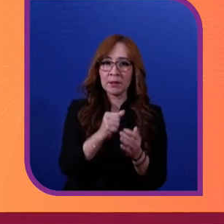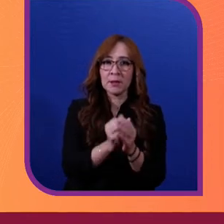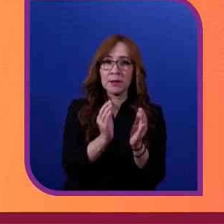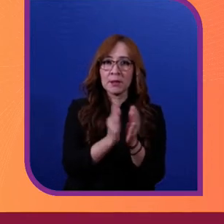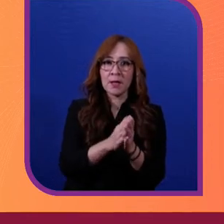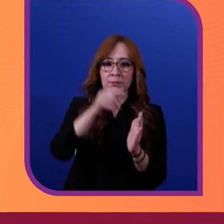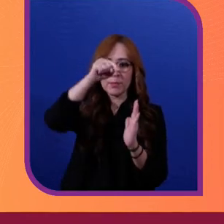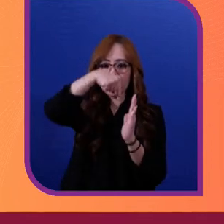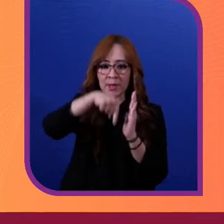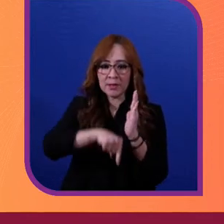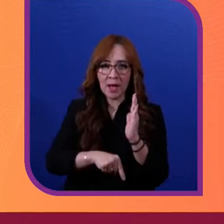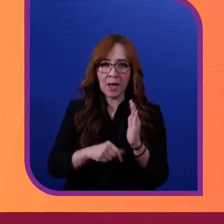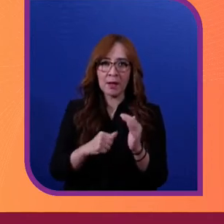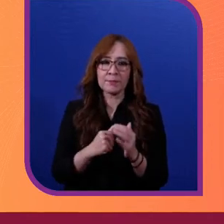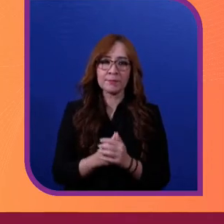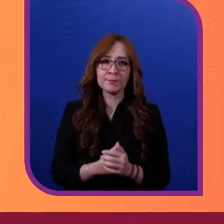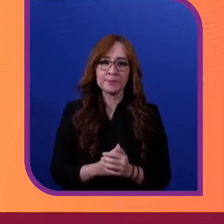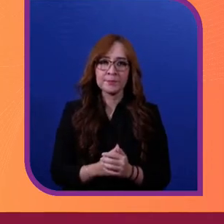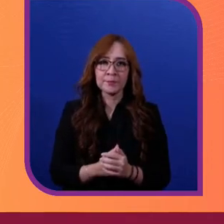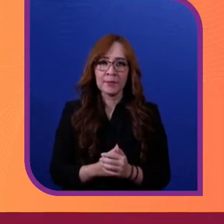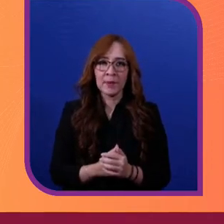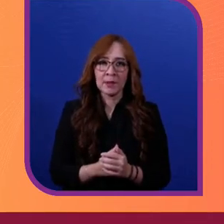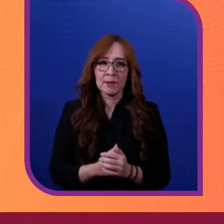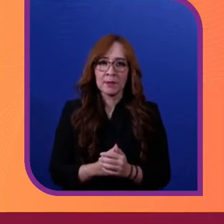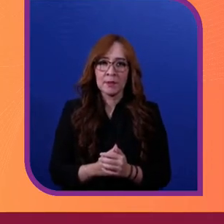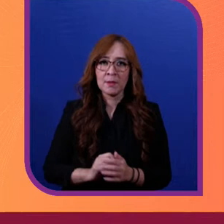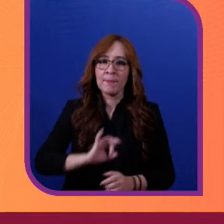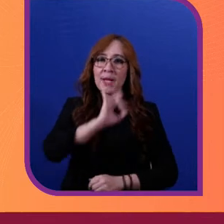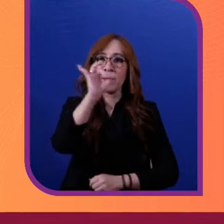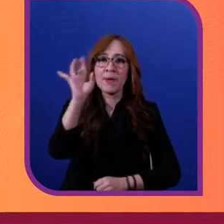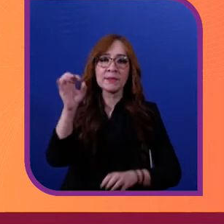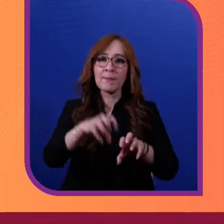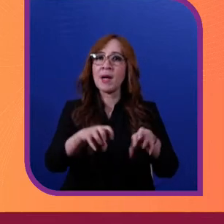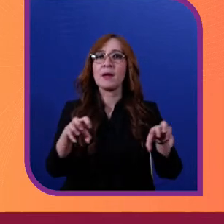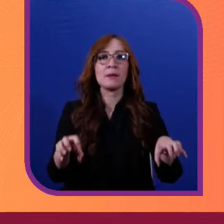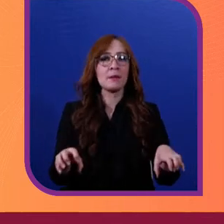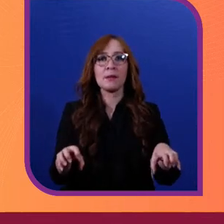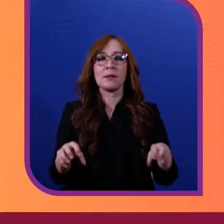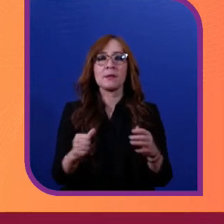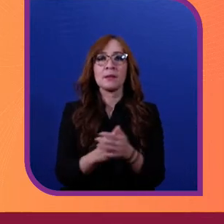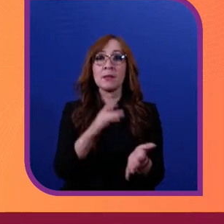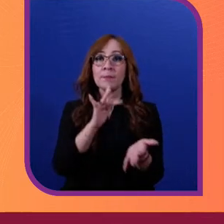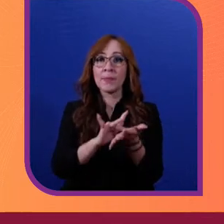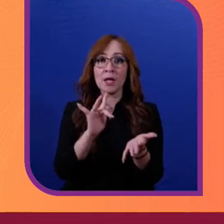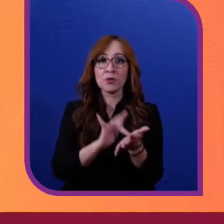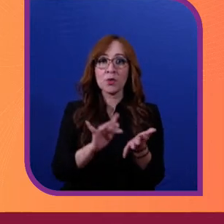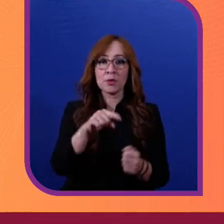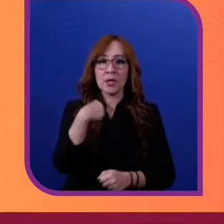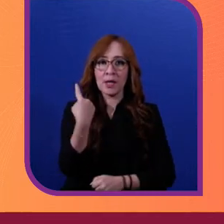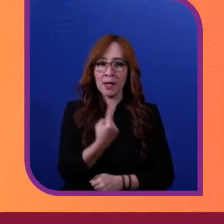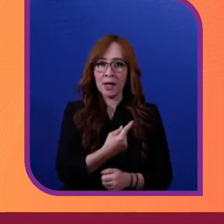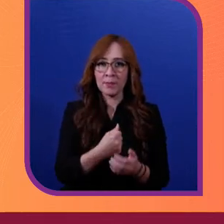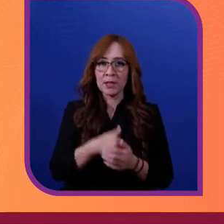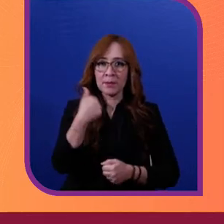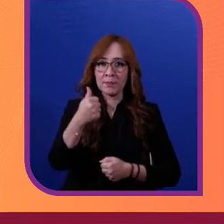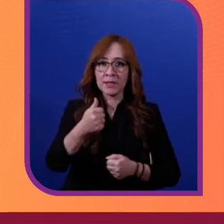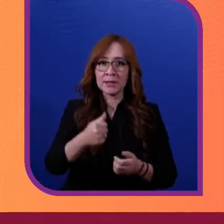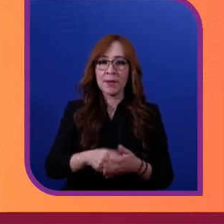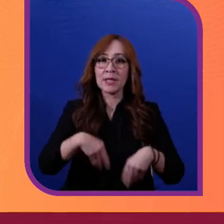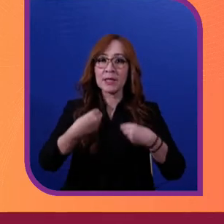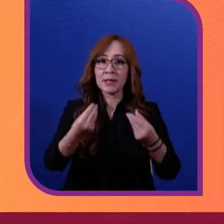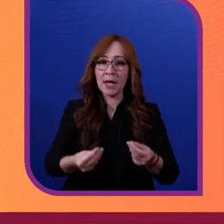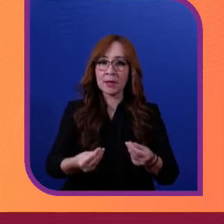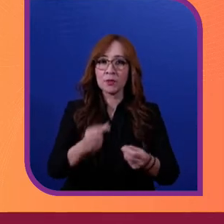the plafon Ken Ken provided to the investors soda the